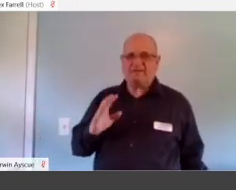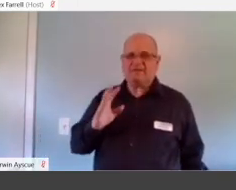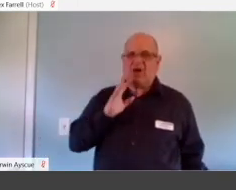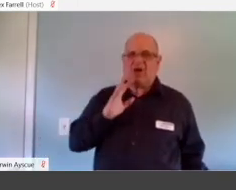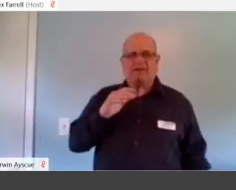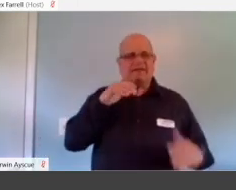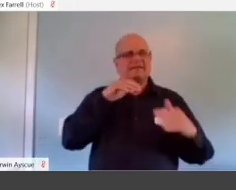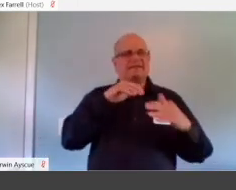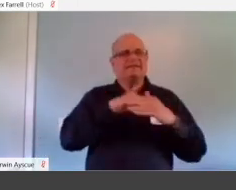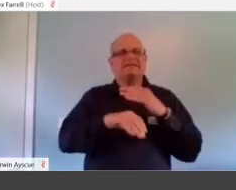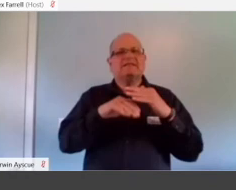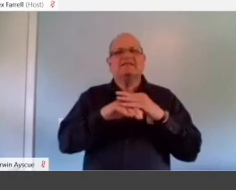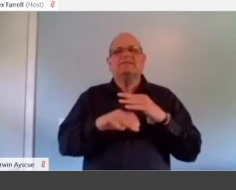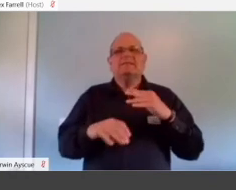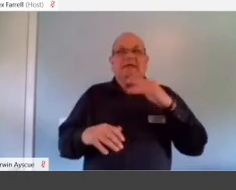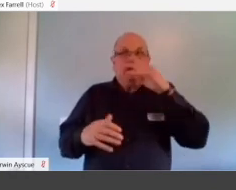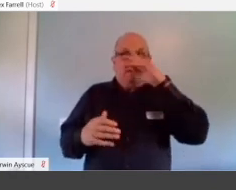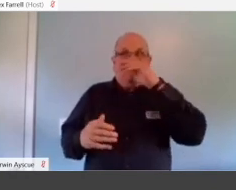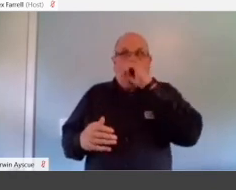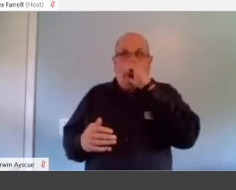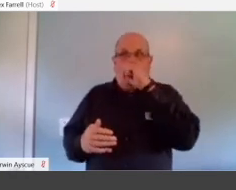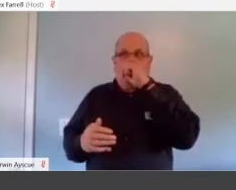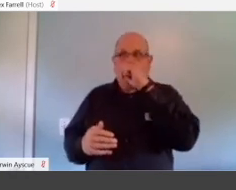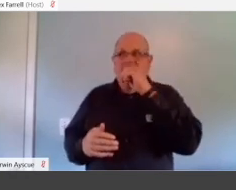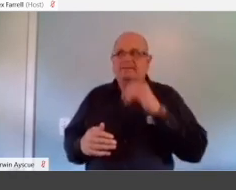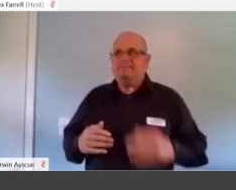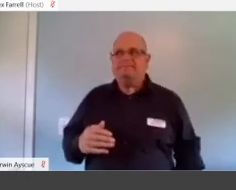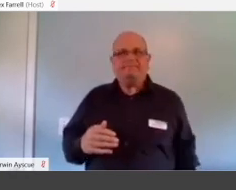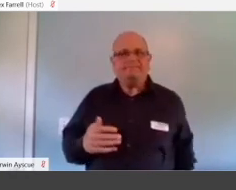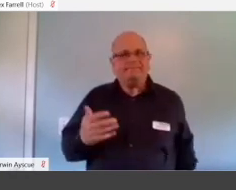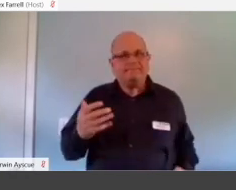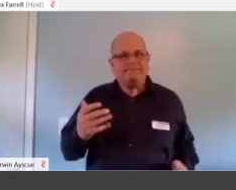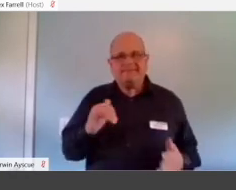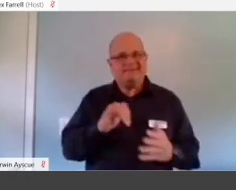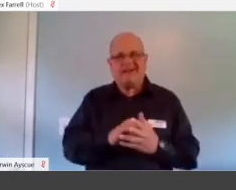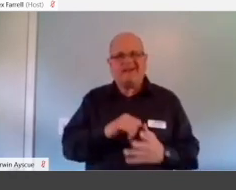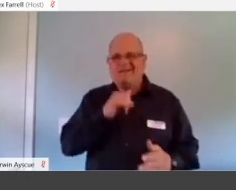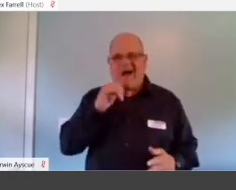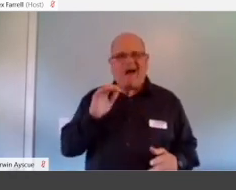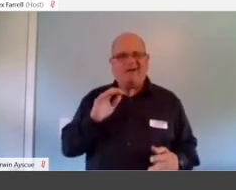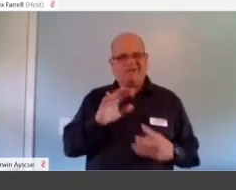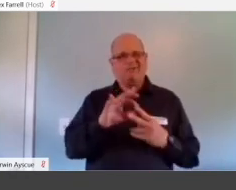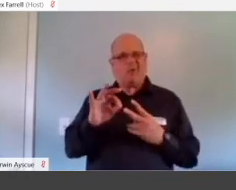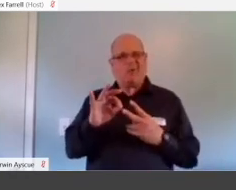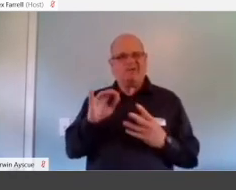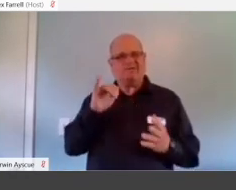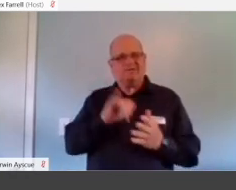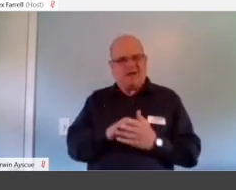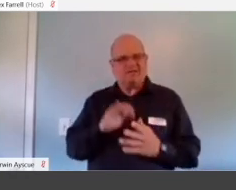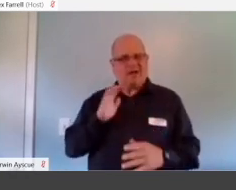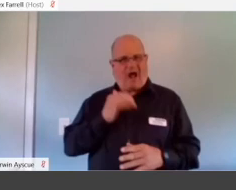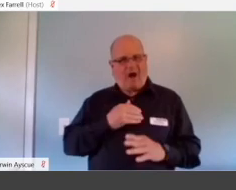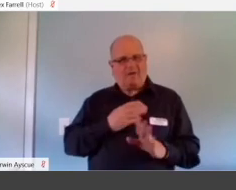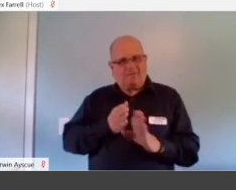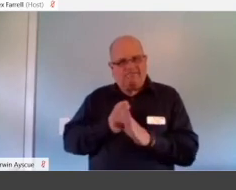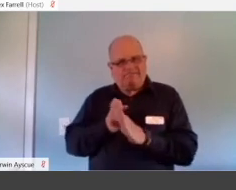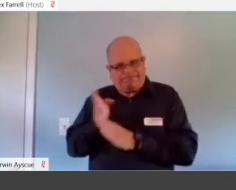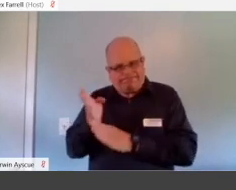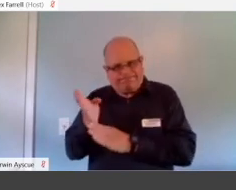baked in. It's not a choice, right? It's what we do. And it's